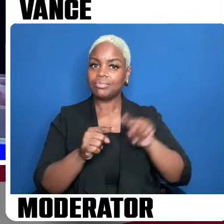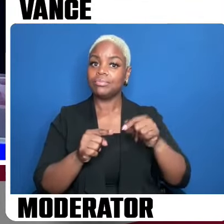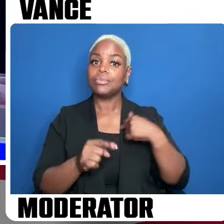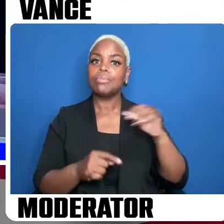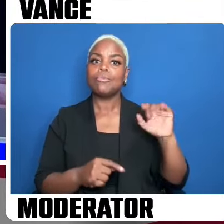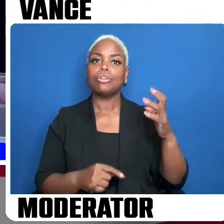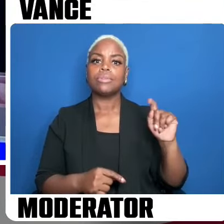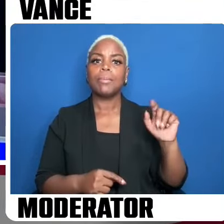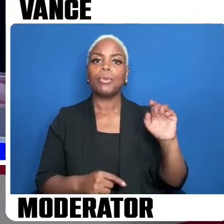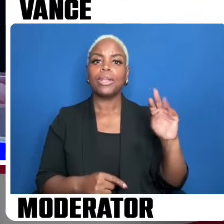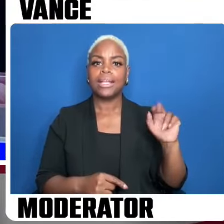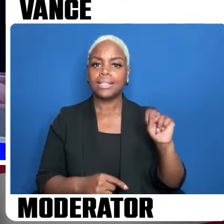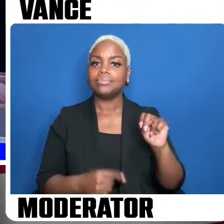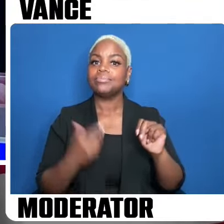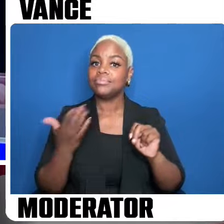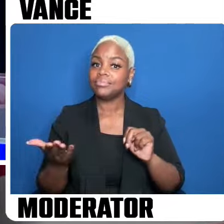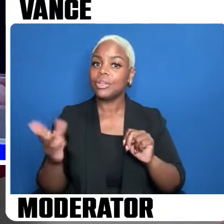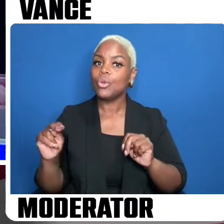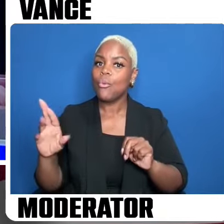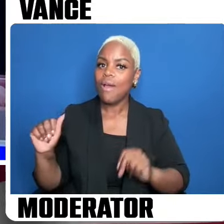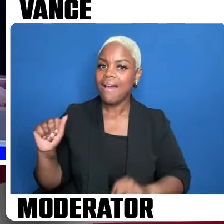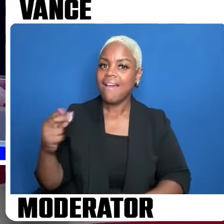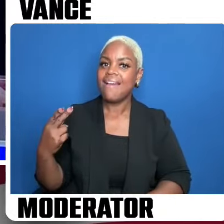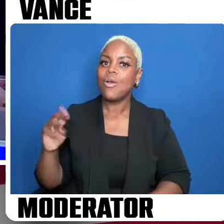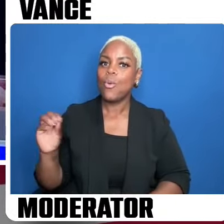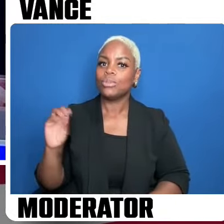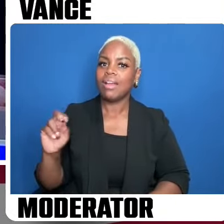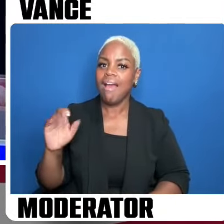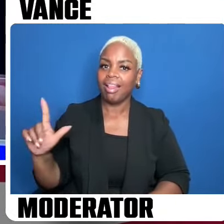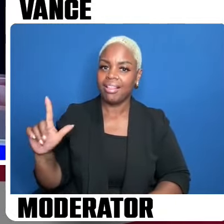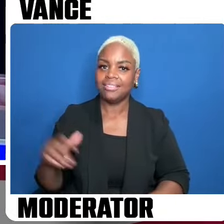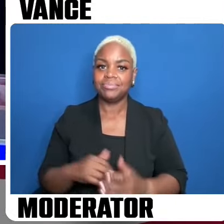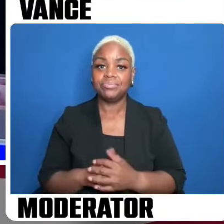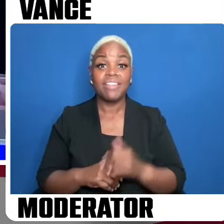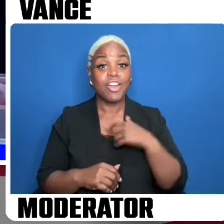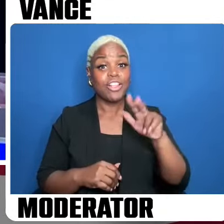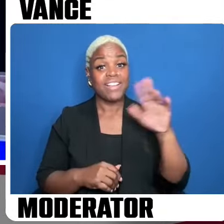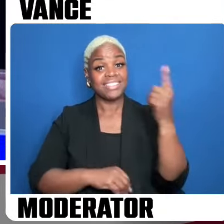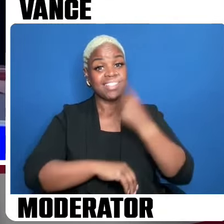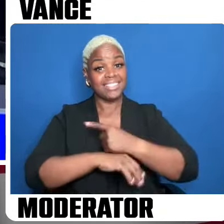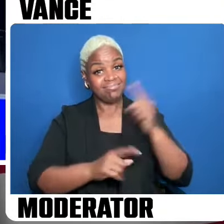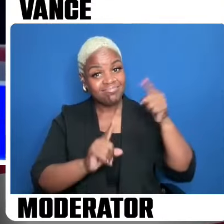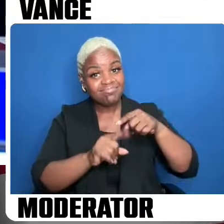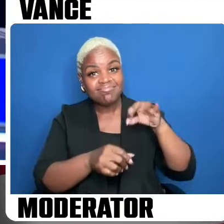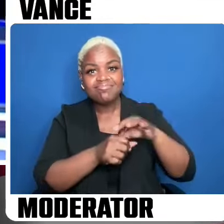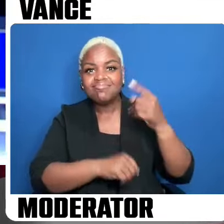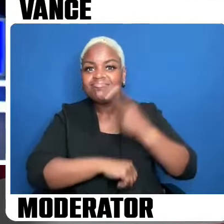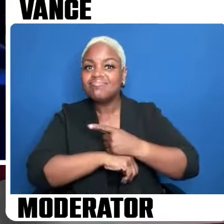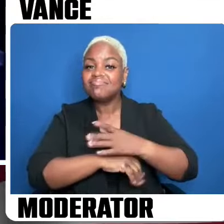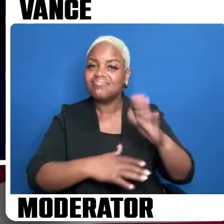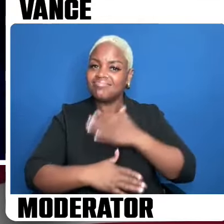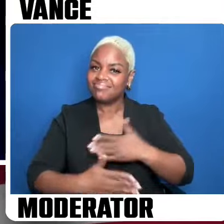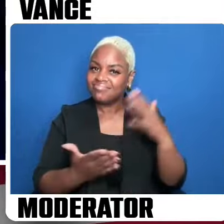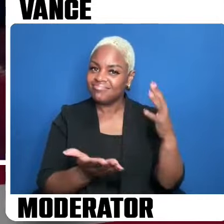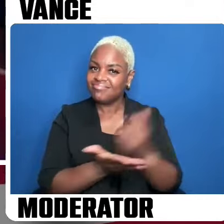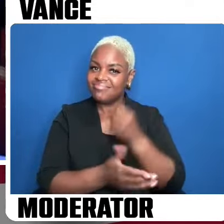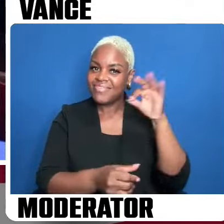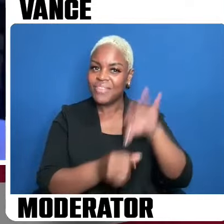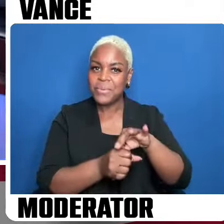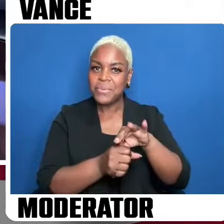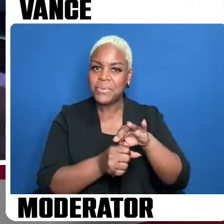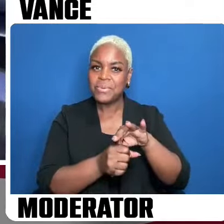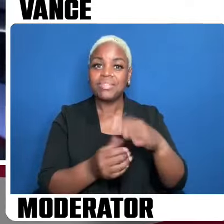just 35 days until Election Day. Please get out and vote. And for all of us here at CBS News, thank you and